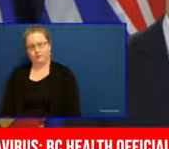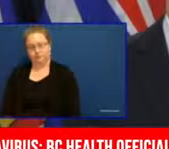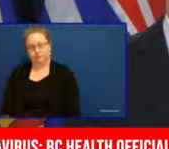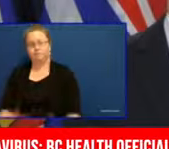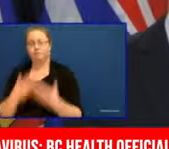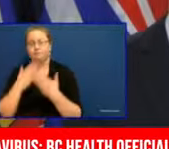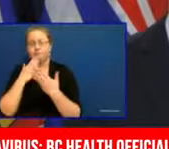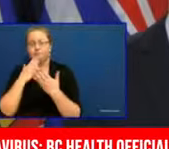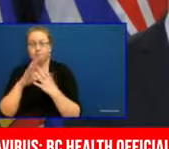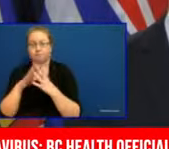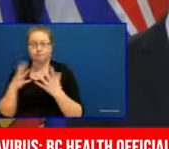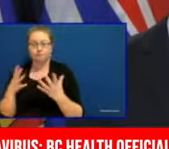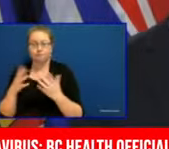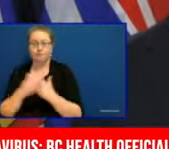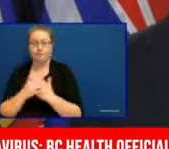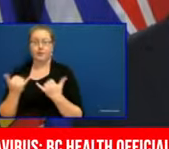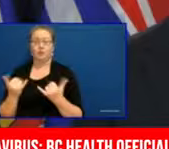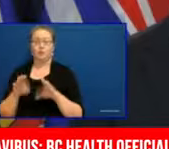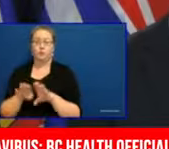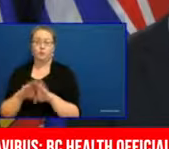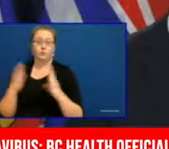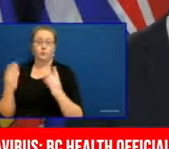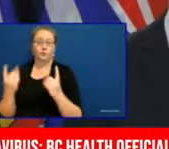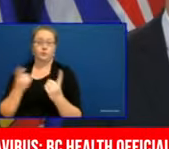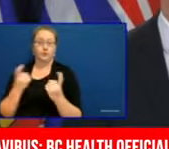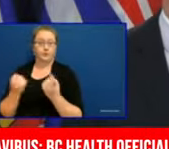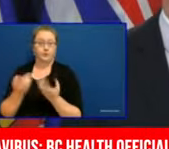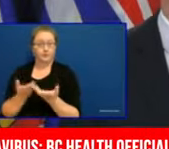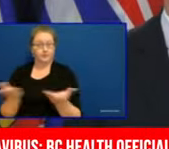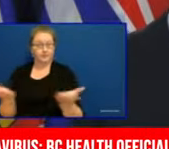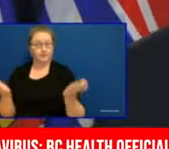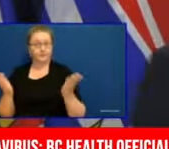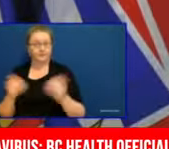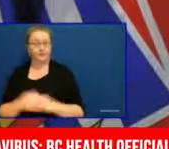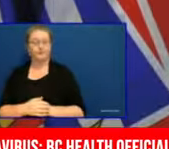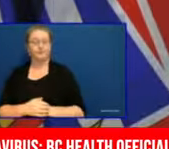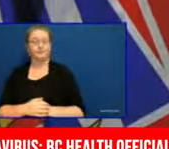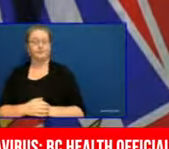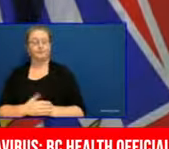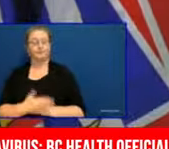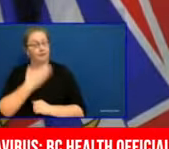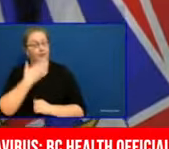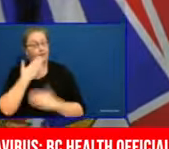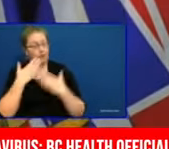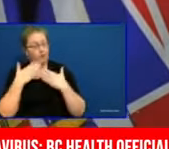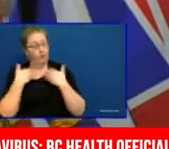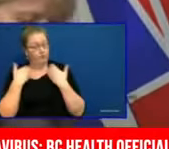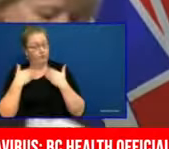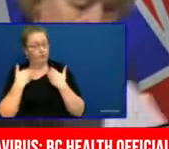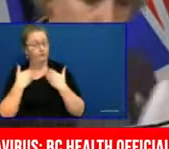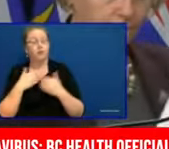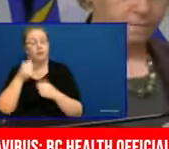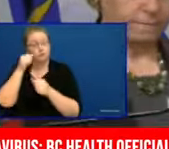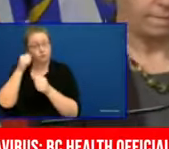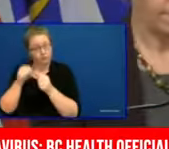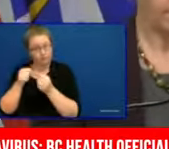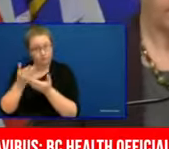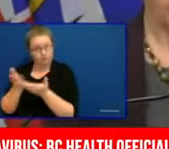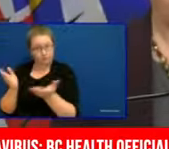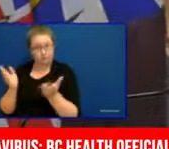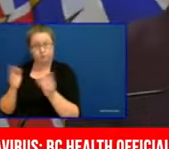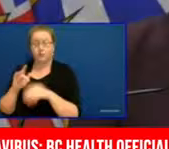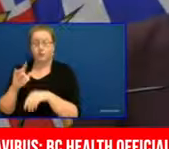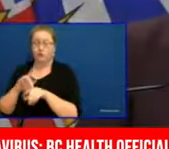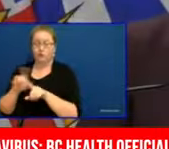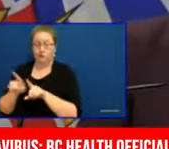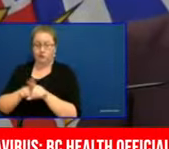à leur domicile. Merci beaucoup. Thank you very much. We're happy to take your questions. Thank you, Minister. As a reminder to everybody on the